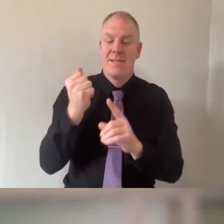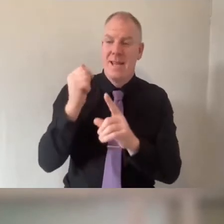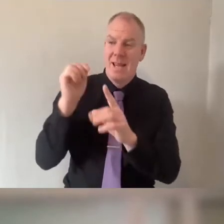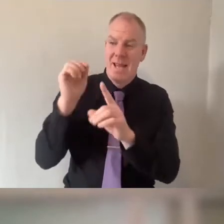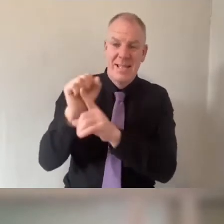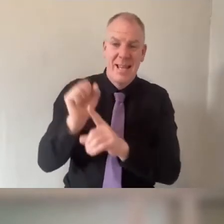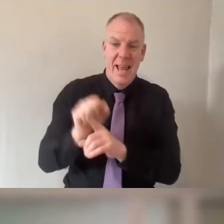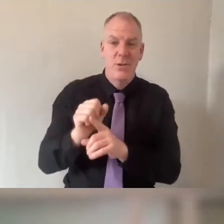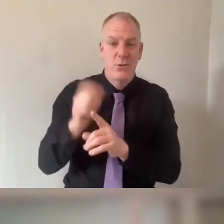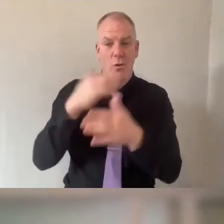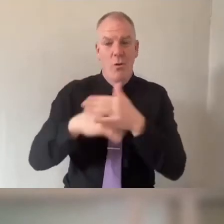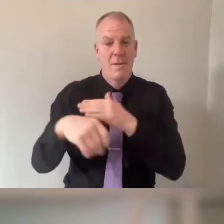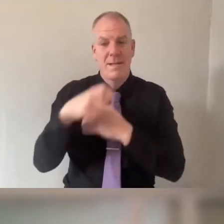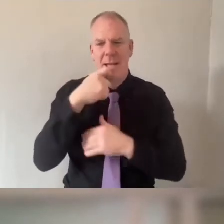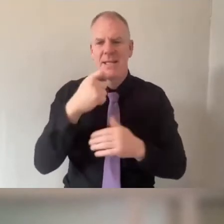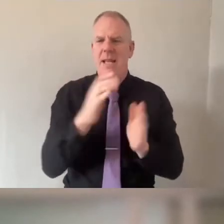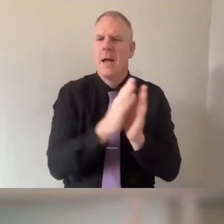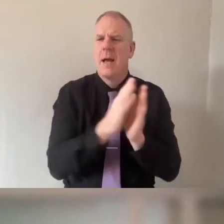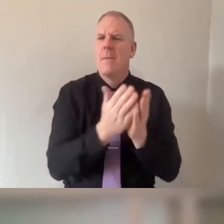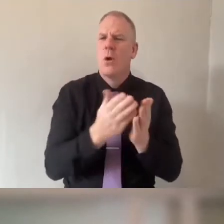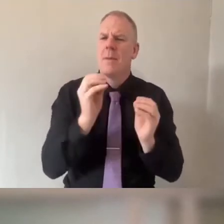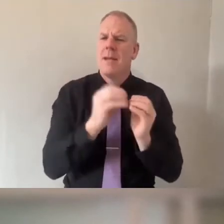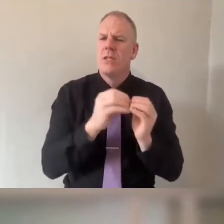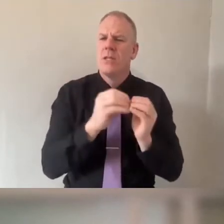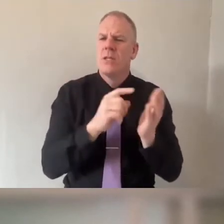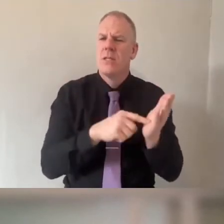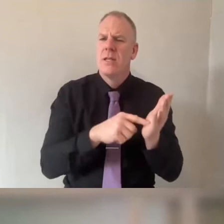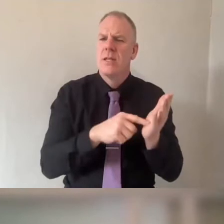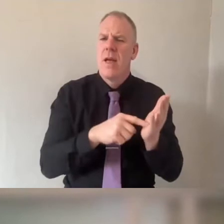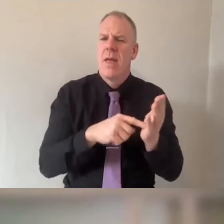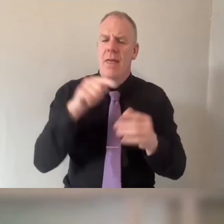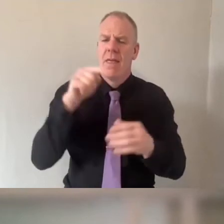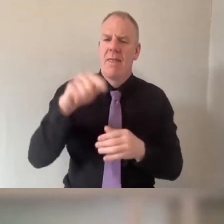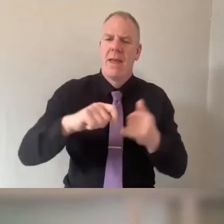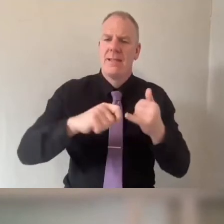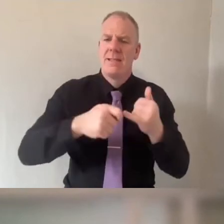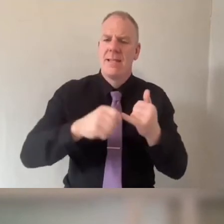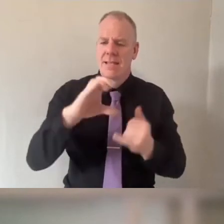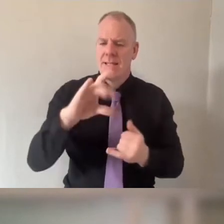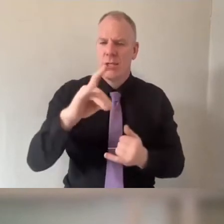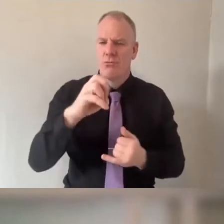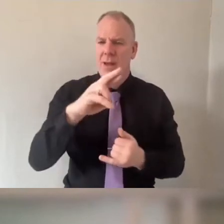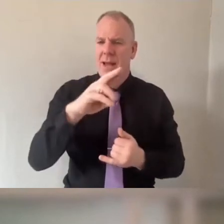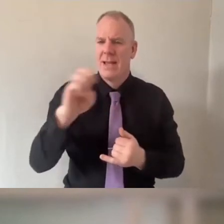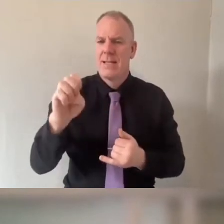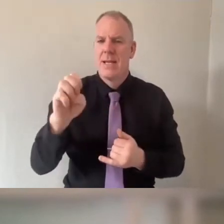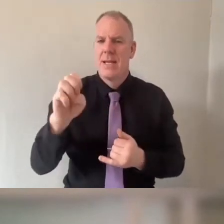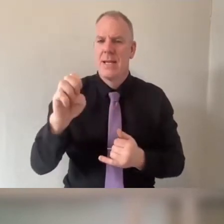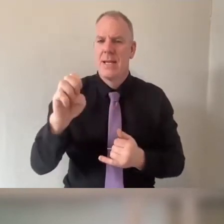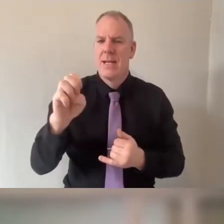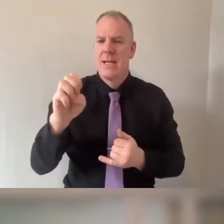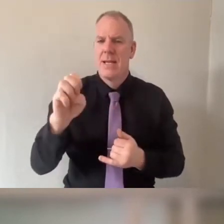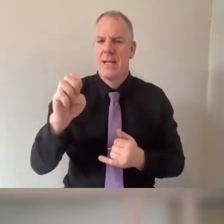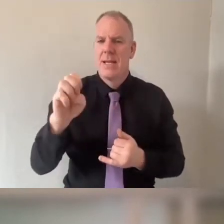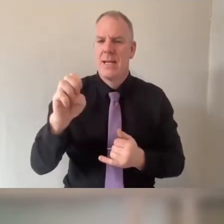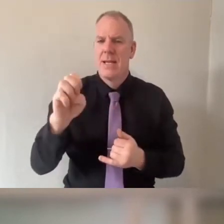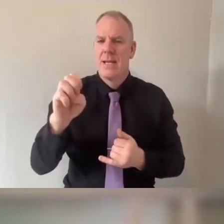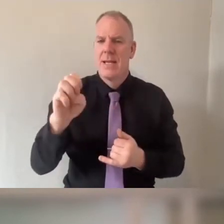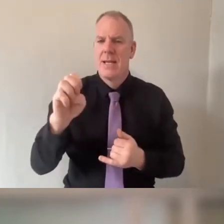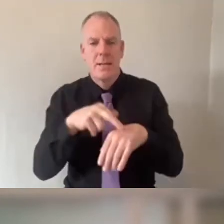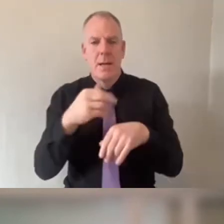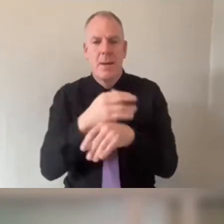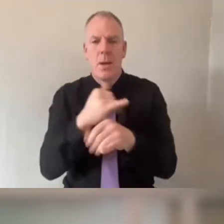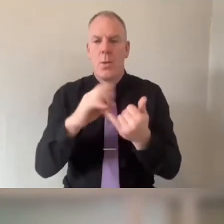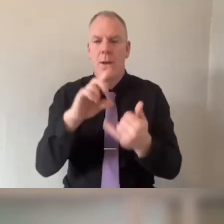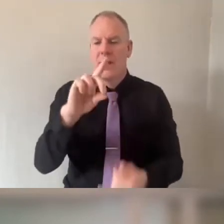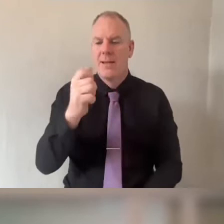but I refer to it anyway, is a book called The Testing Charade, Pretending to Make Schools Better, by Daniel Koretz,